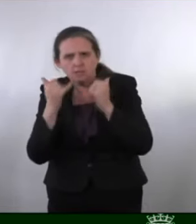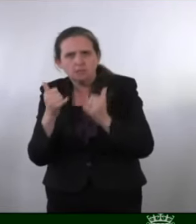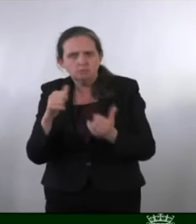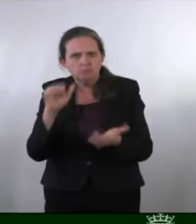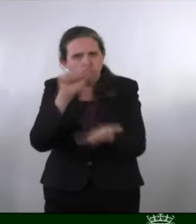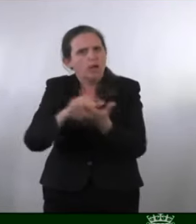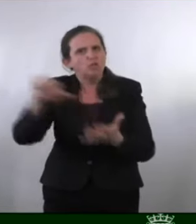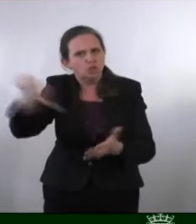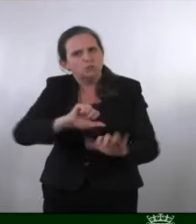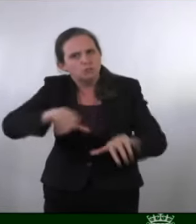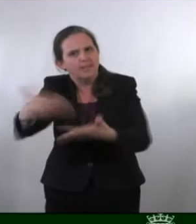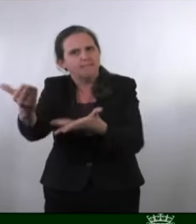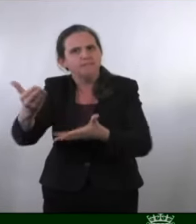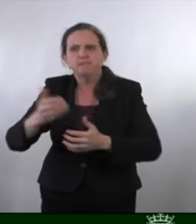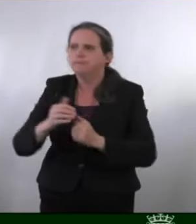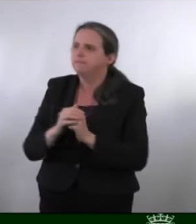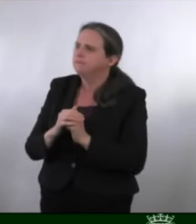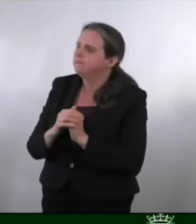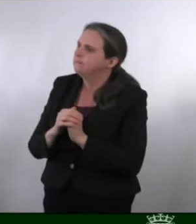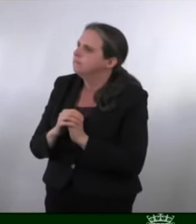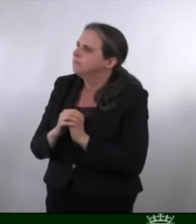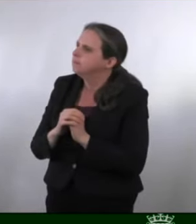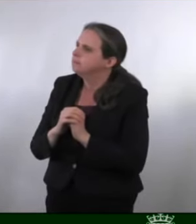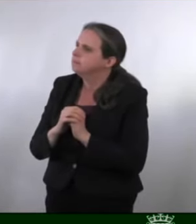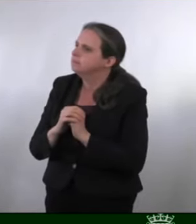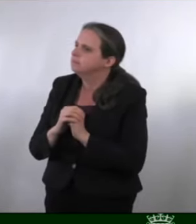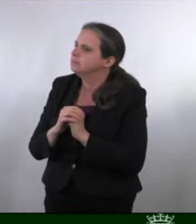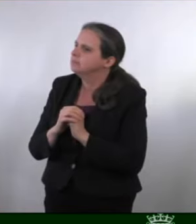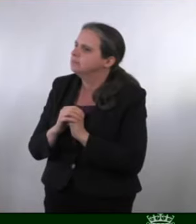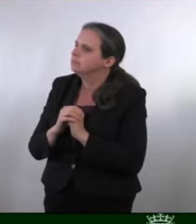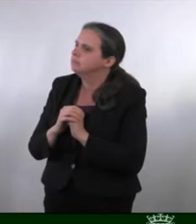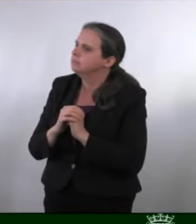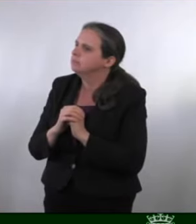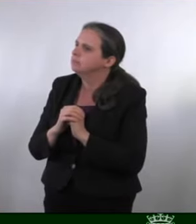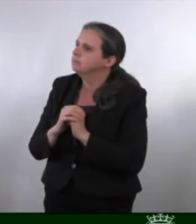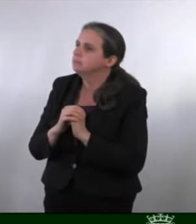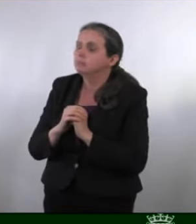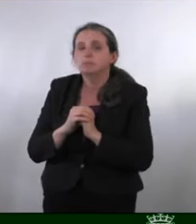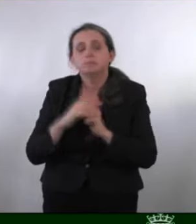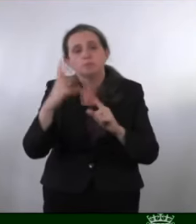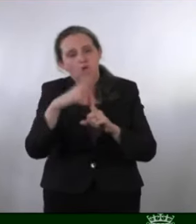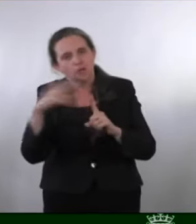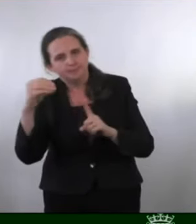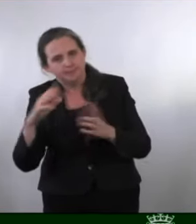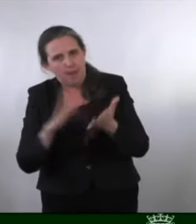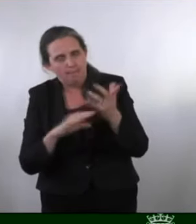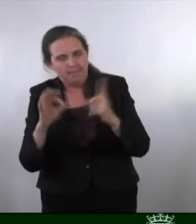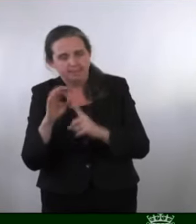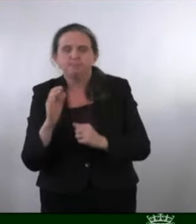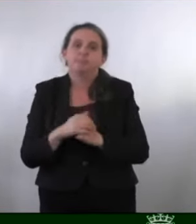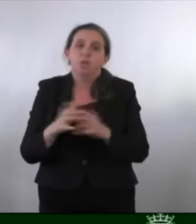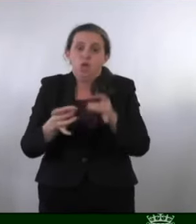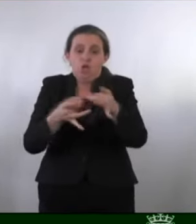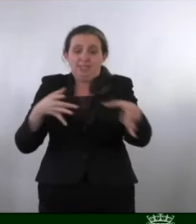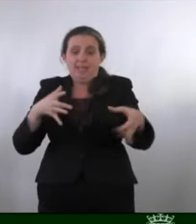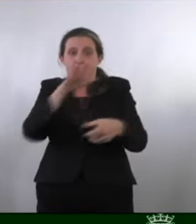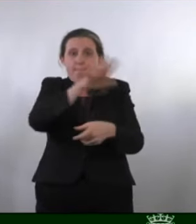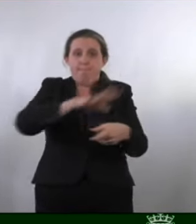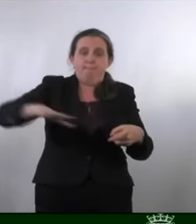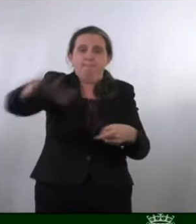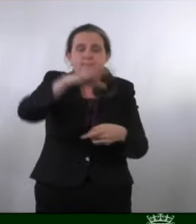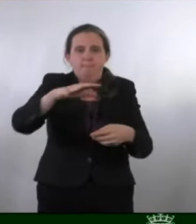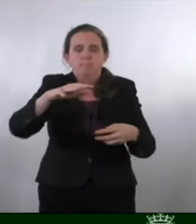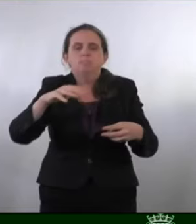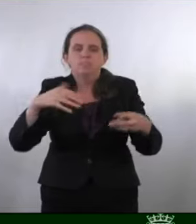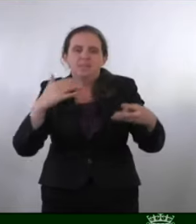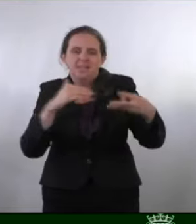see. Ben Bradley. Deputy Speaker, Nottinghamshire went into Tier 3 just a few days before the national lockdown. It was a very stressful few days